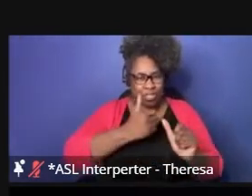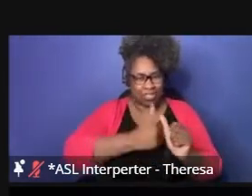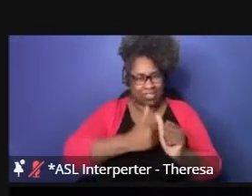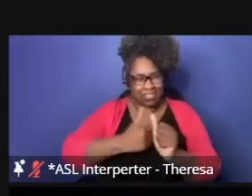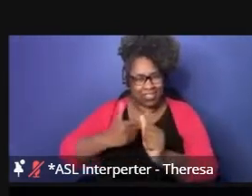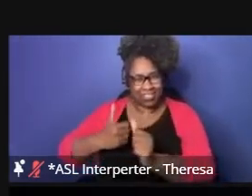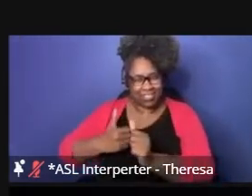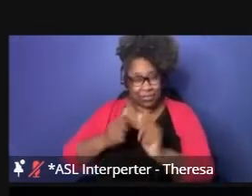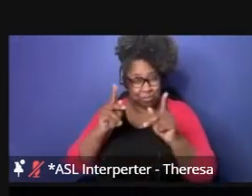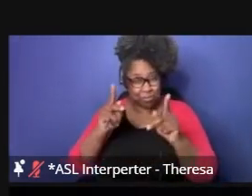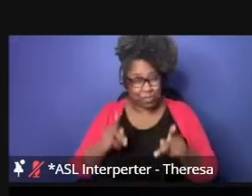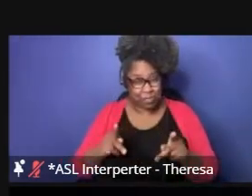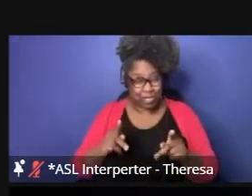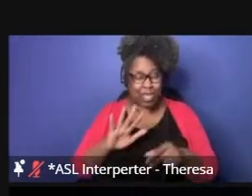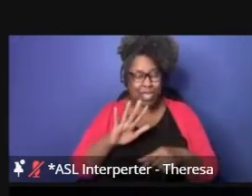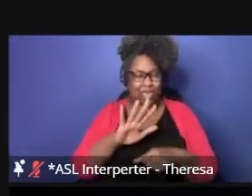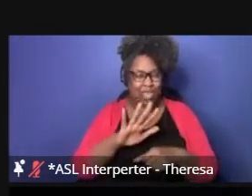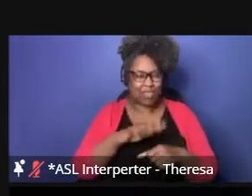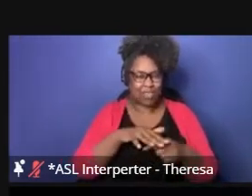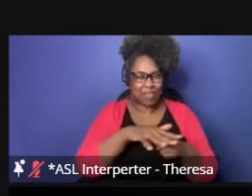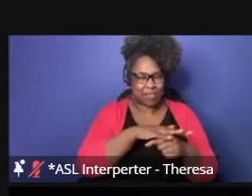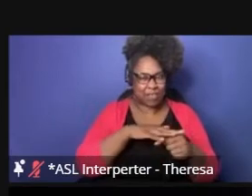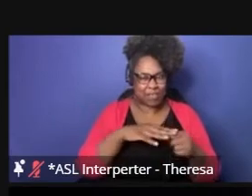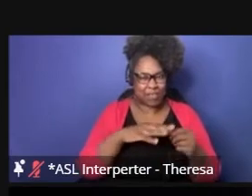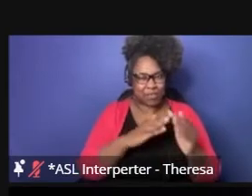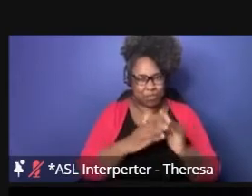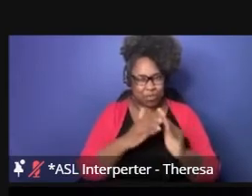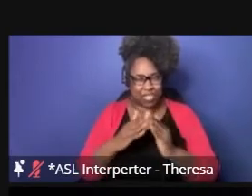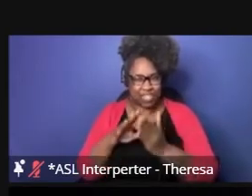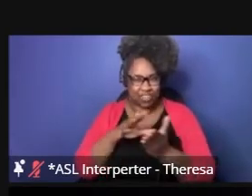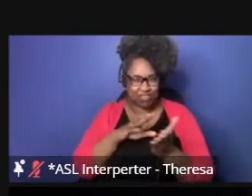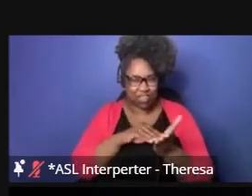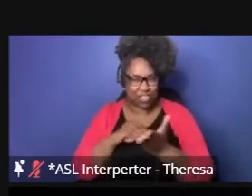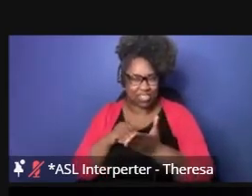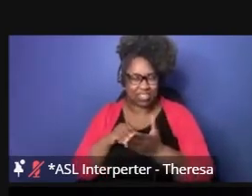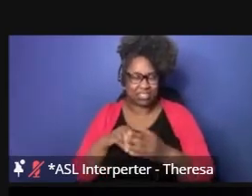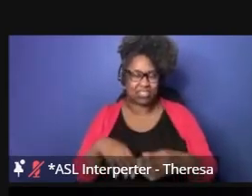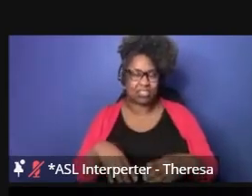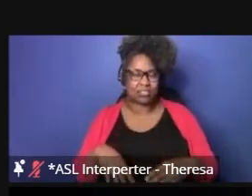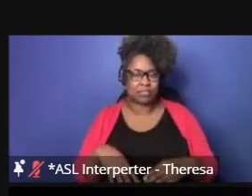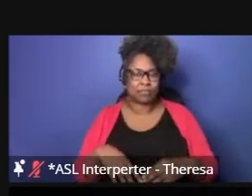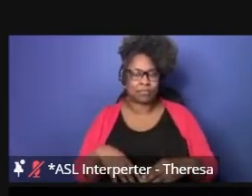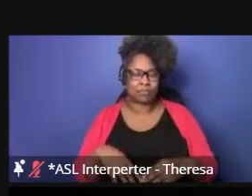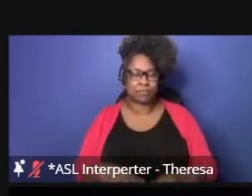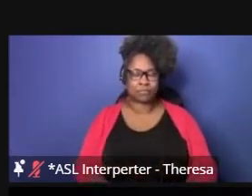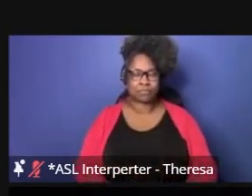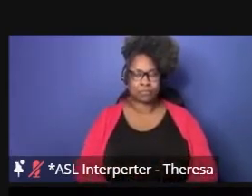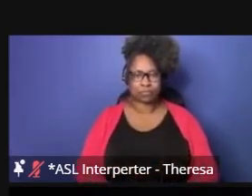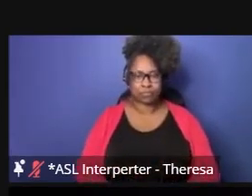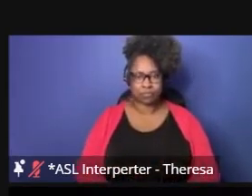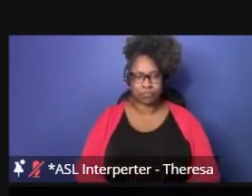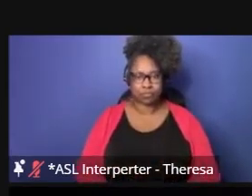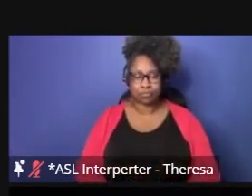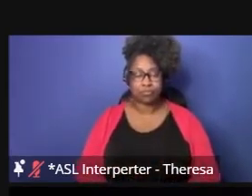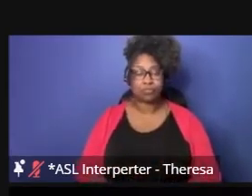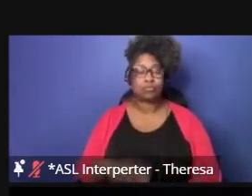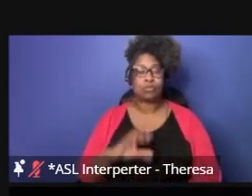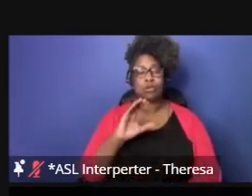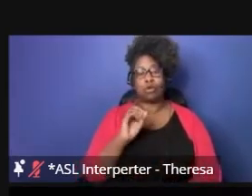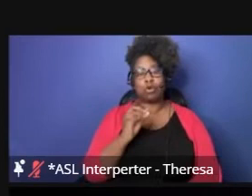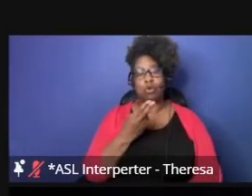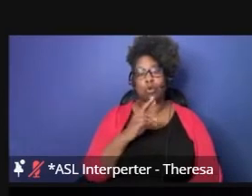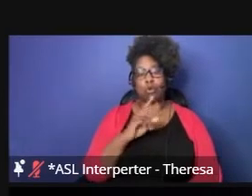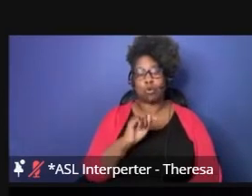The reason why we're highlighting this theme is because every single one of the cohort 1